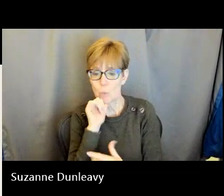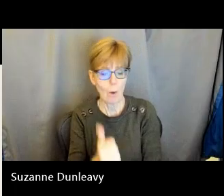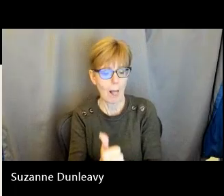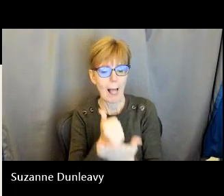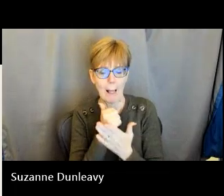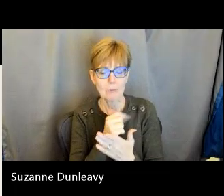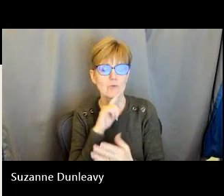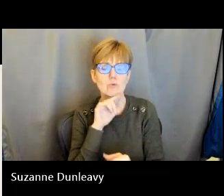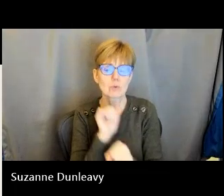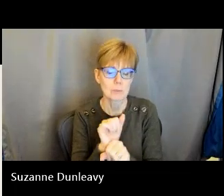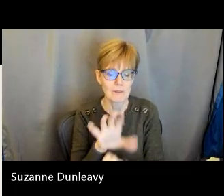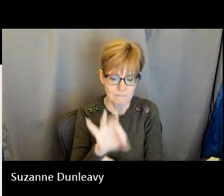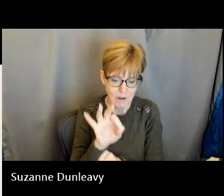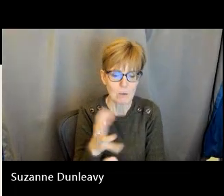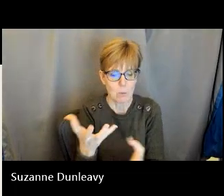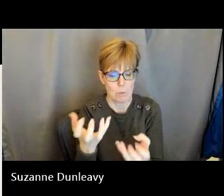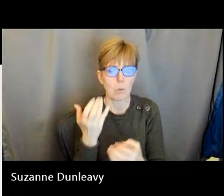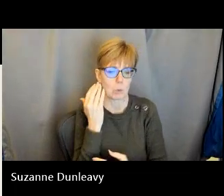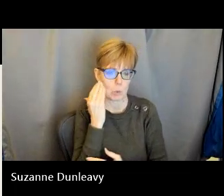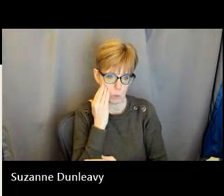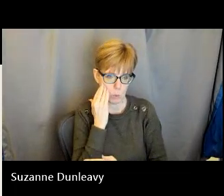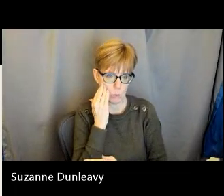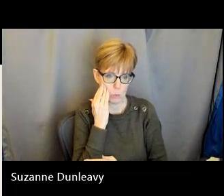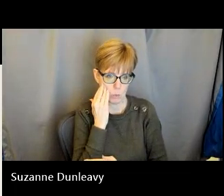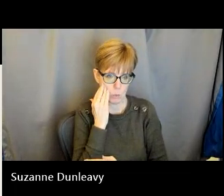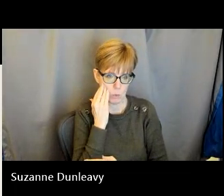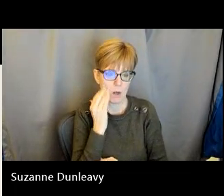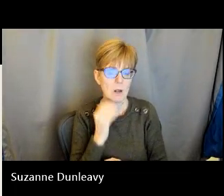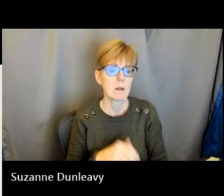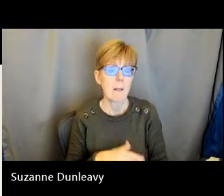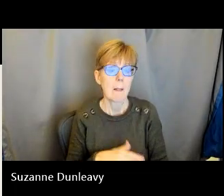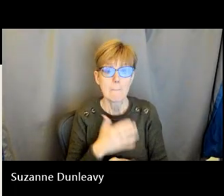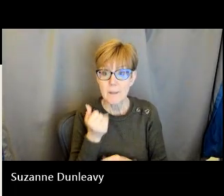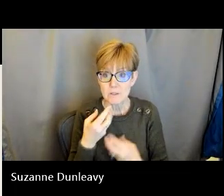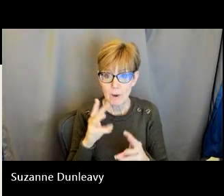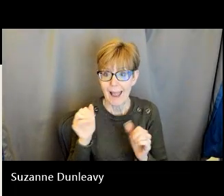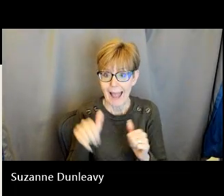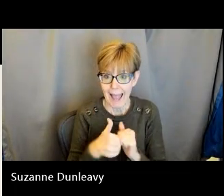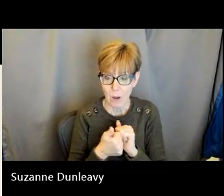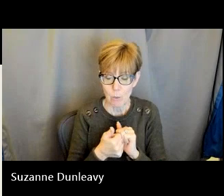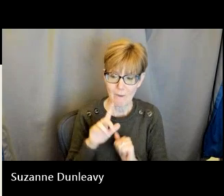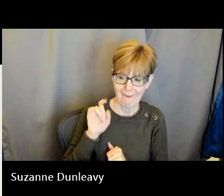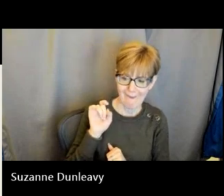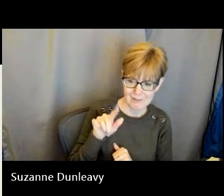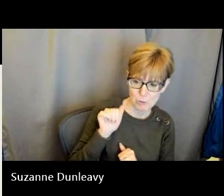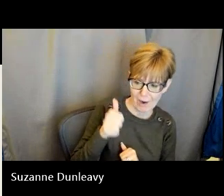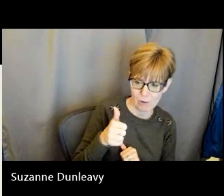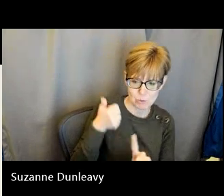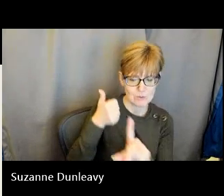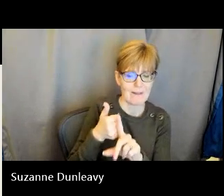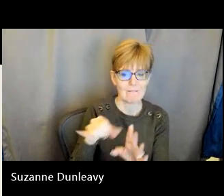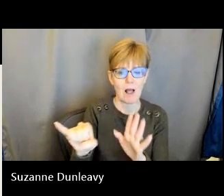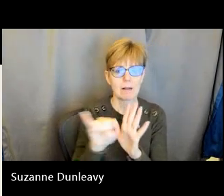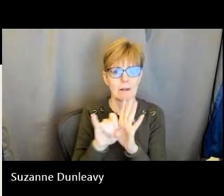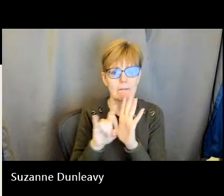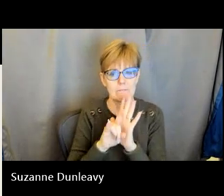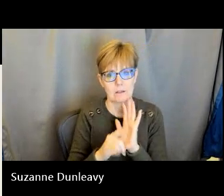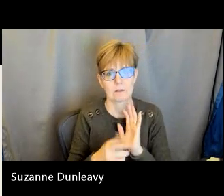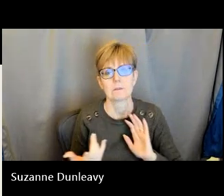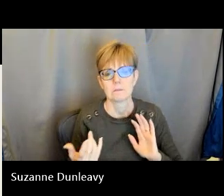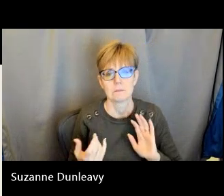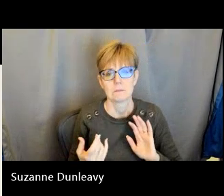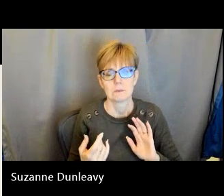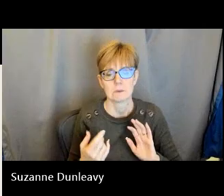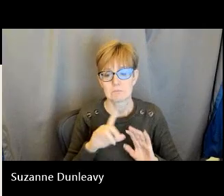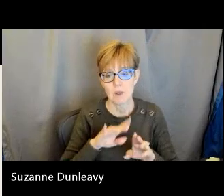The most common and recommended way that we do this, right, is just asking people how they self-identify. People use either open-ended questions